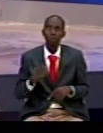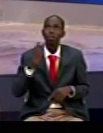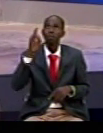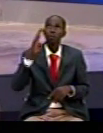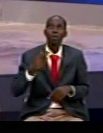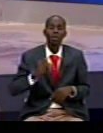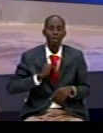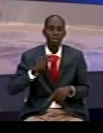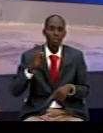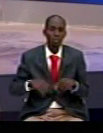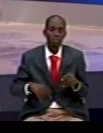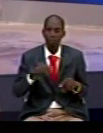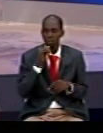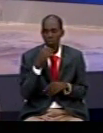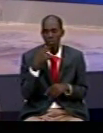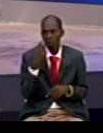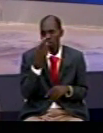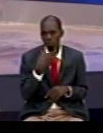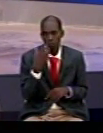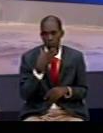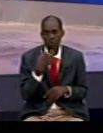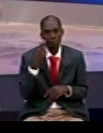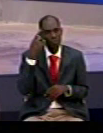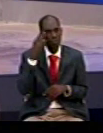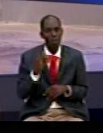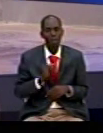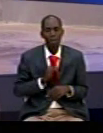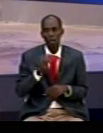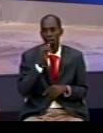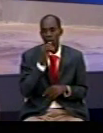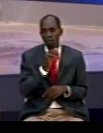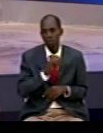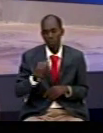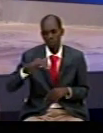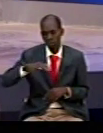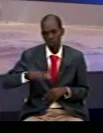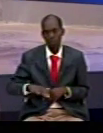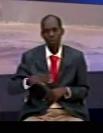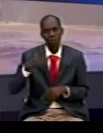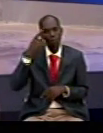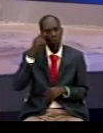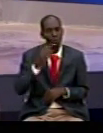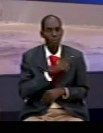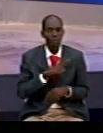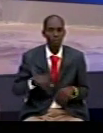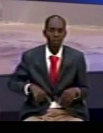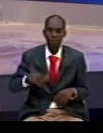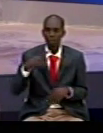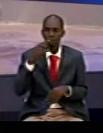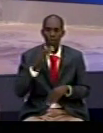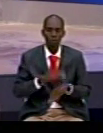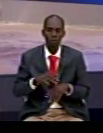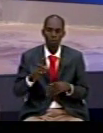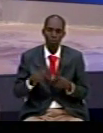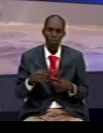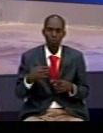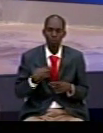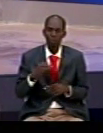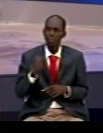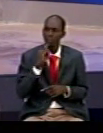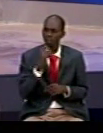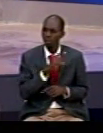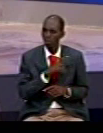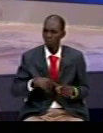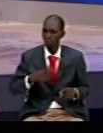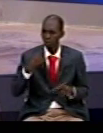speak, for I am a child. But the Lord said unto me, is the Lord talking